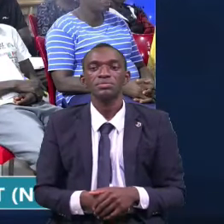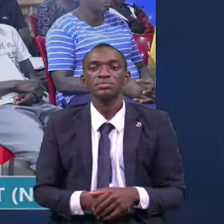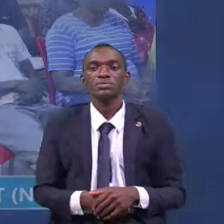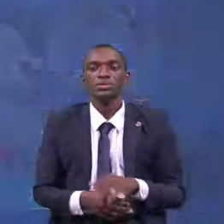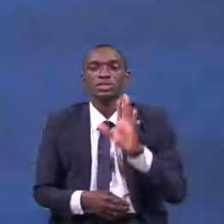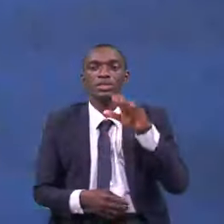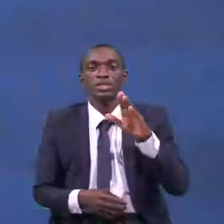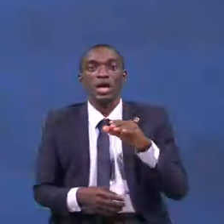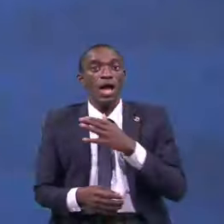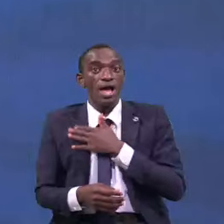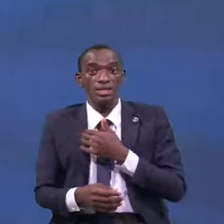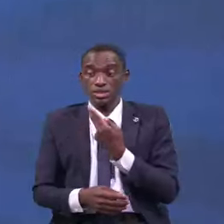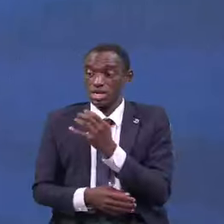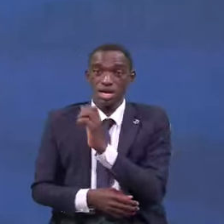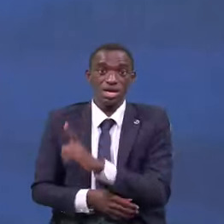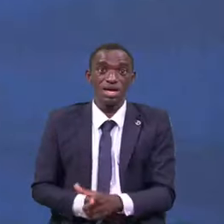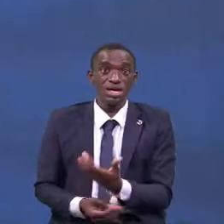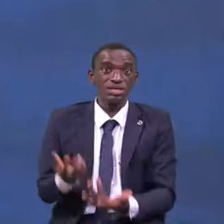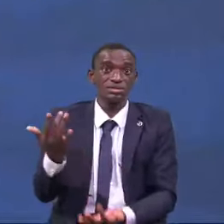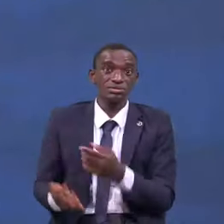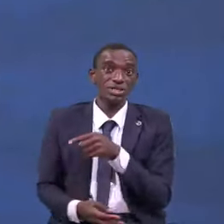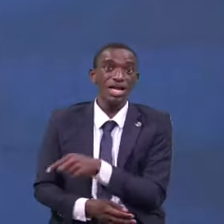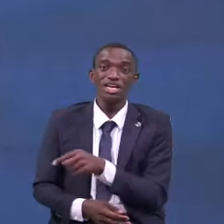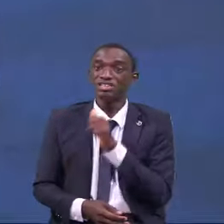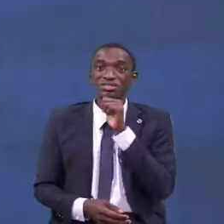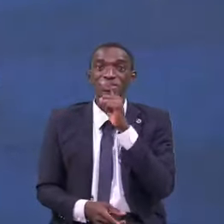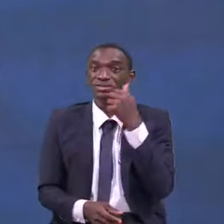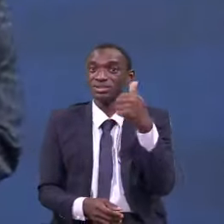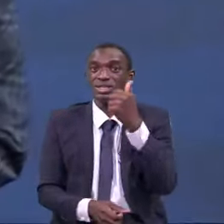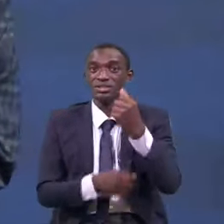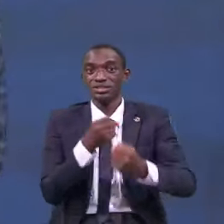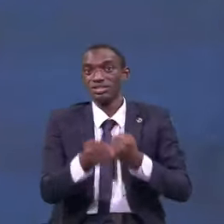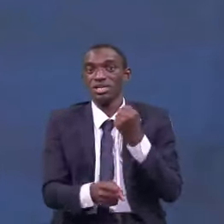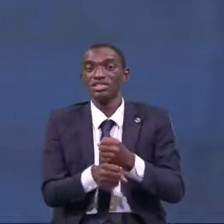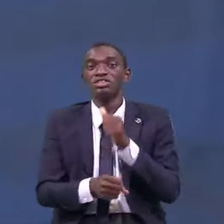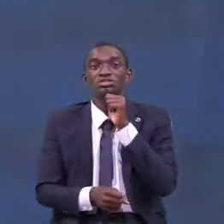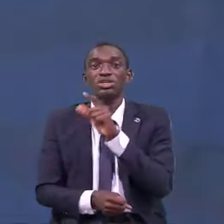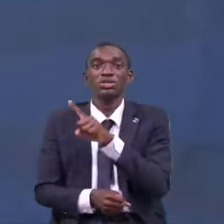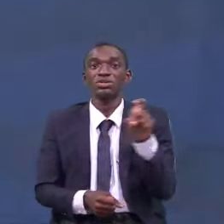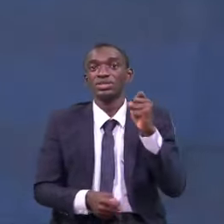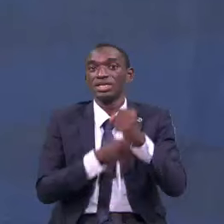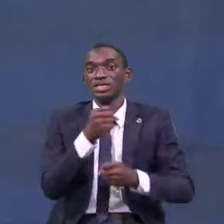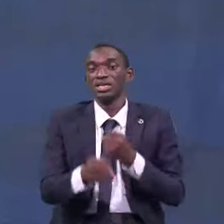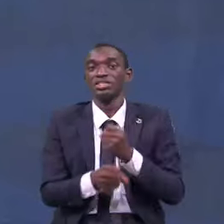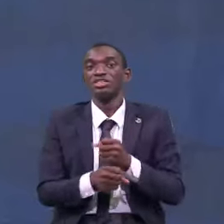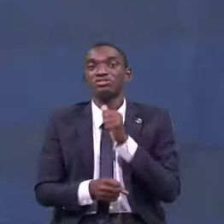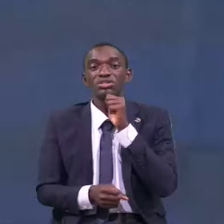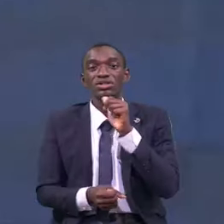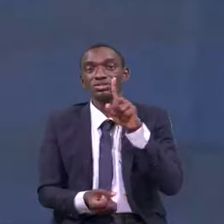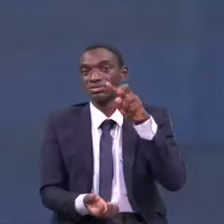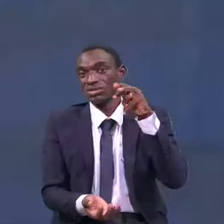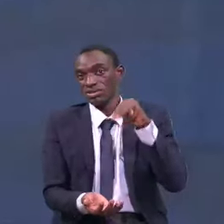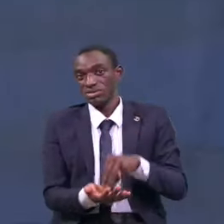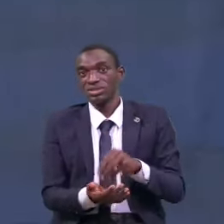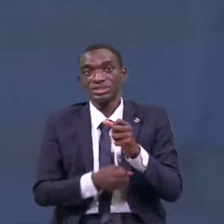And hell is not for 10 years, it's not for 100 years, it's not for 1,000 years, it's more,